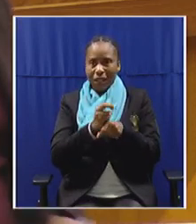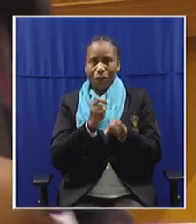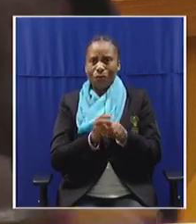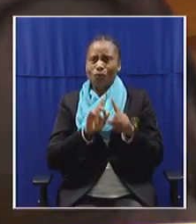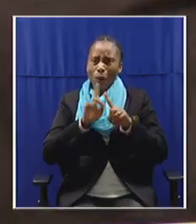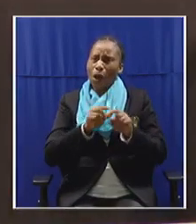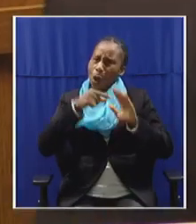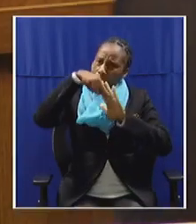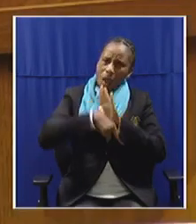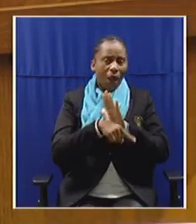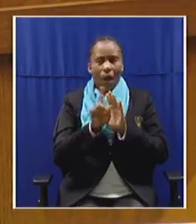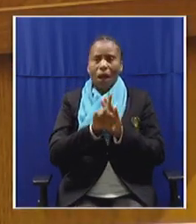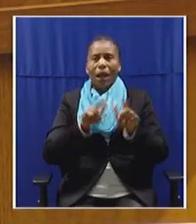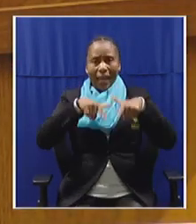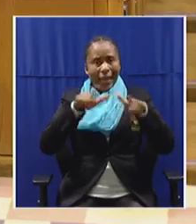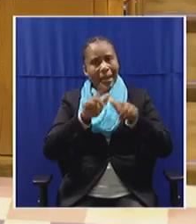inkosi.